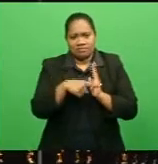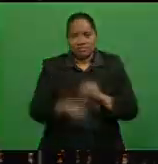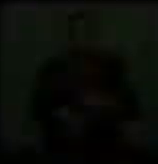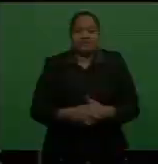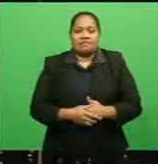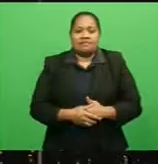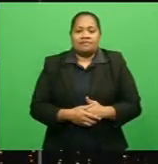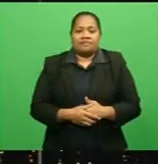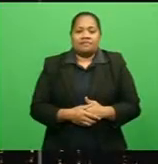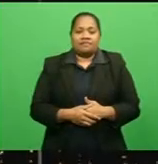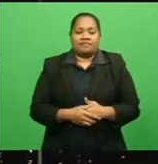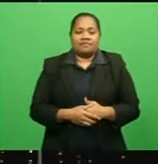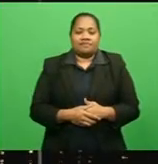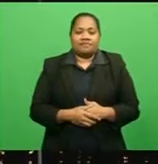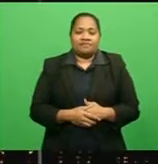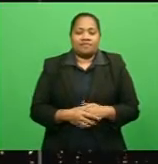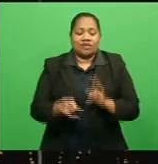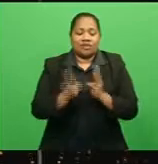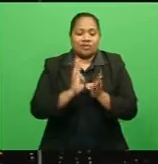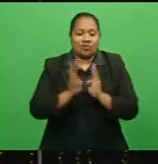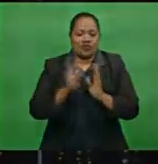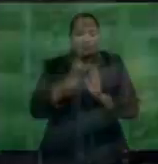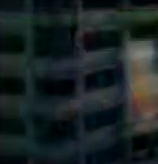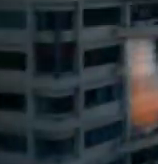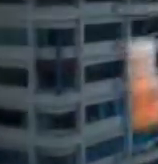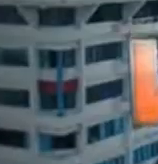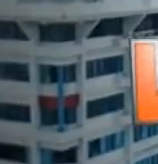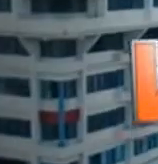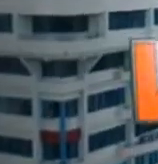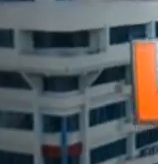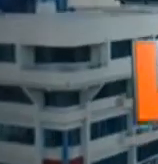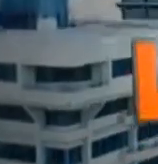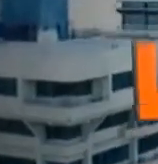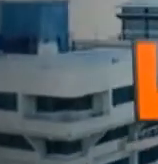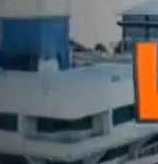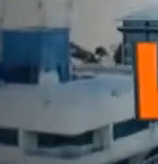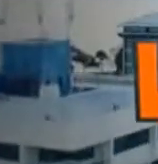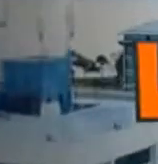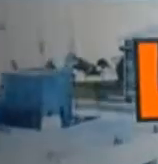of children. And it's weather time now with Angie.